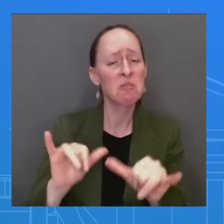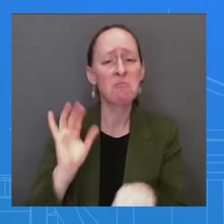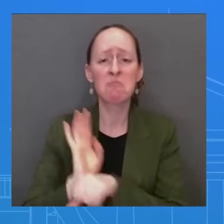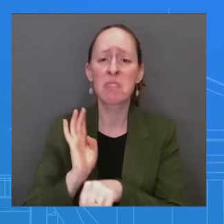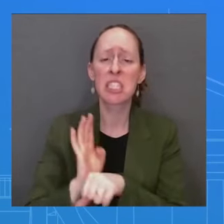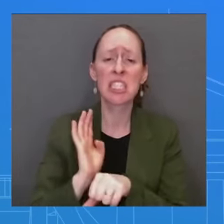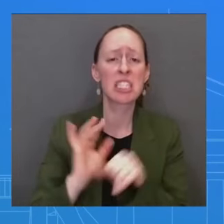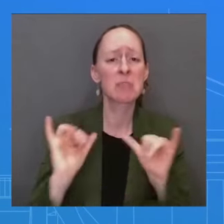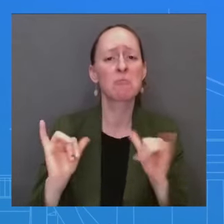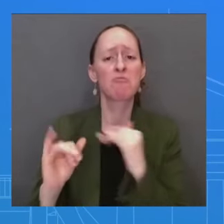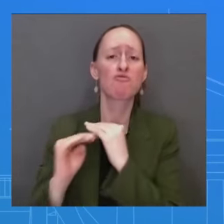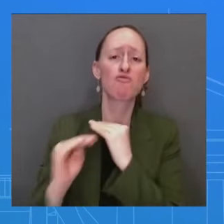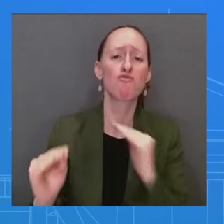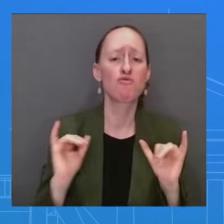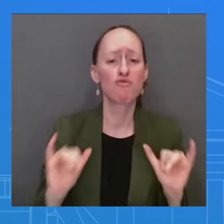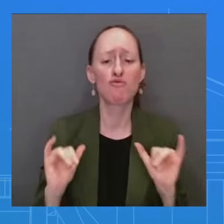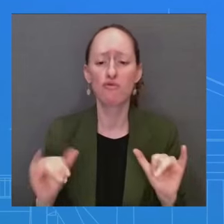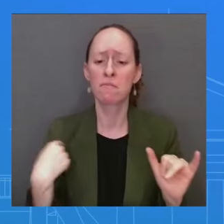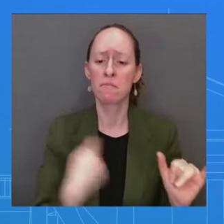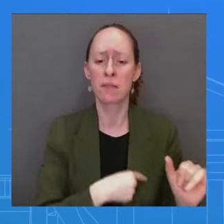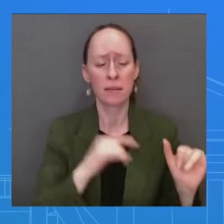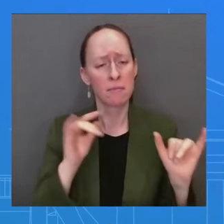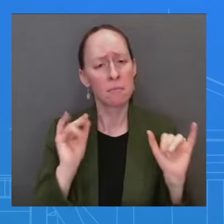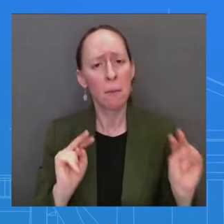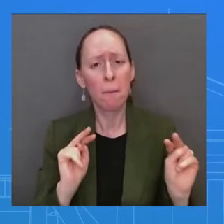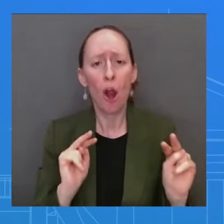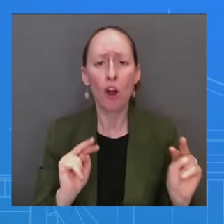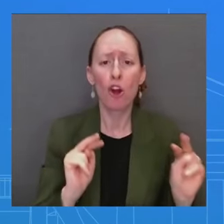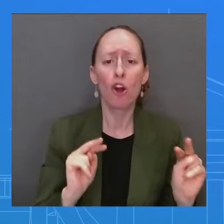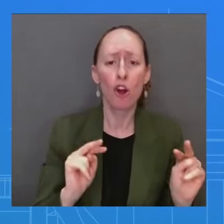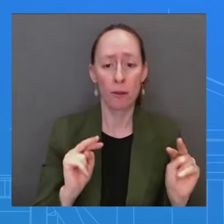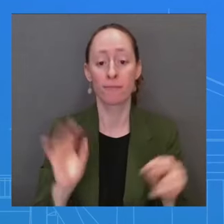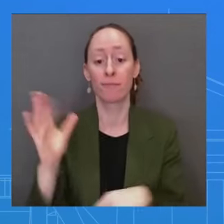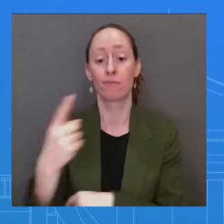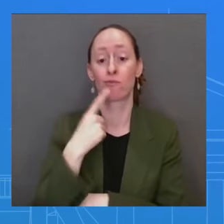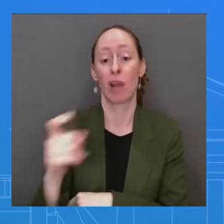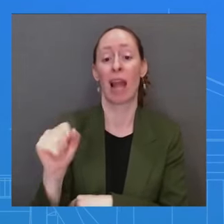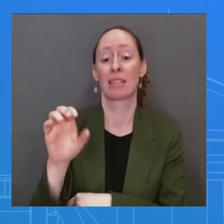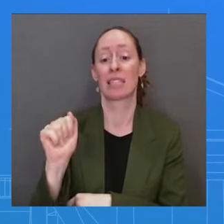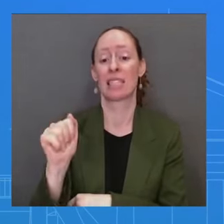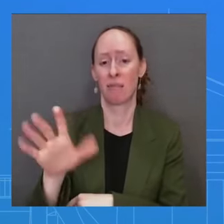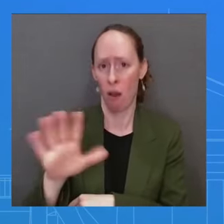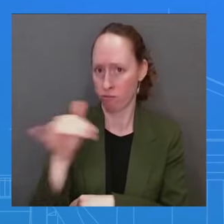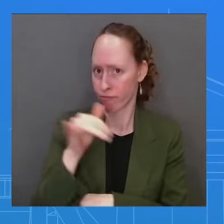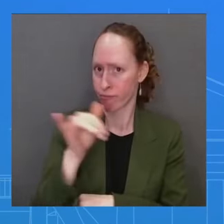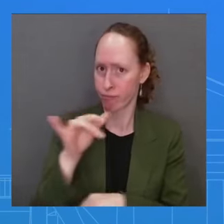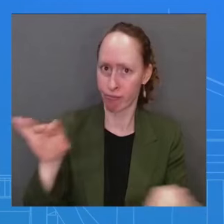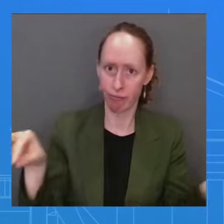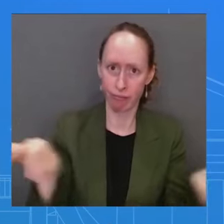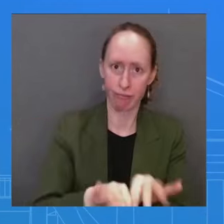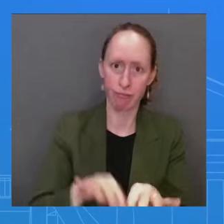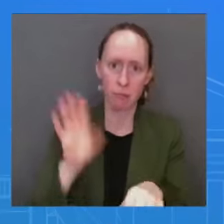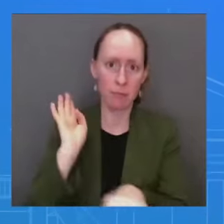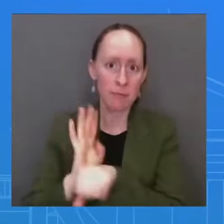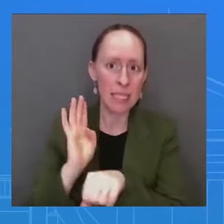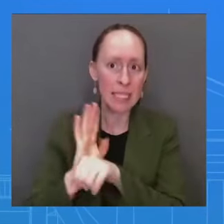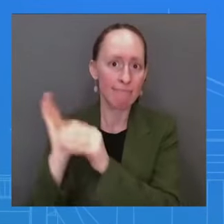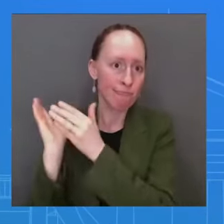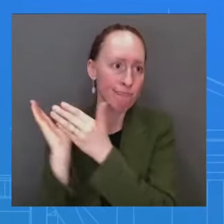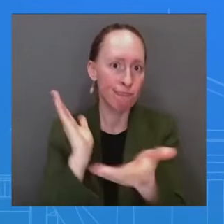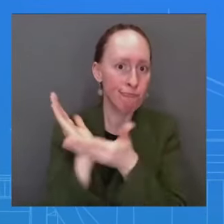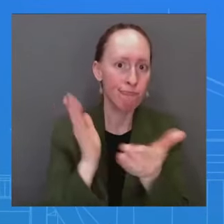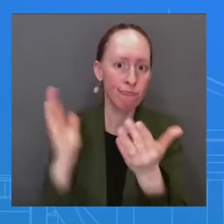heard us say, the Red Sea is in very important to commercial shipping, and so we're going to take this very seriously. Is the president seeing